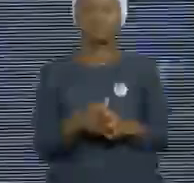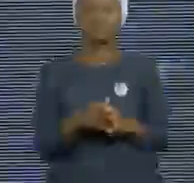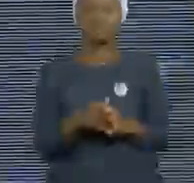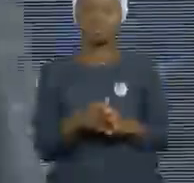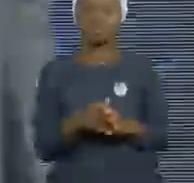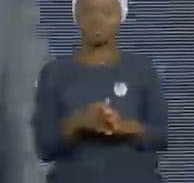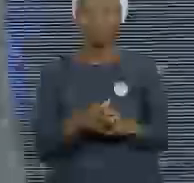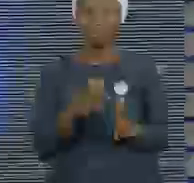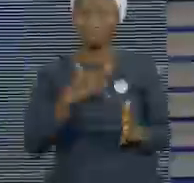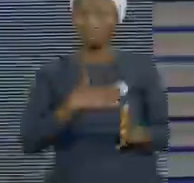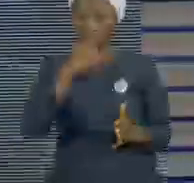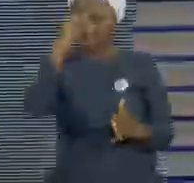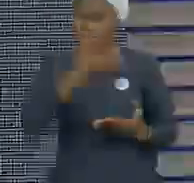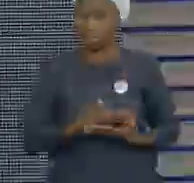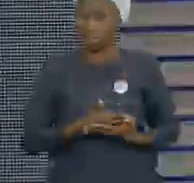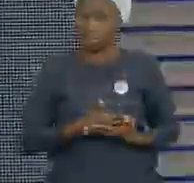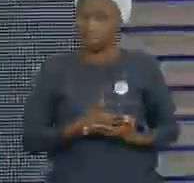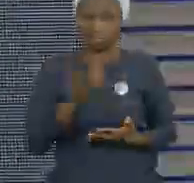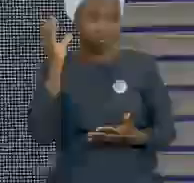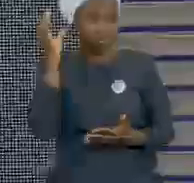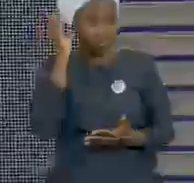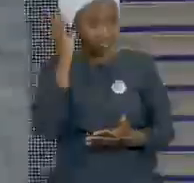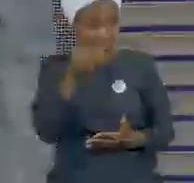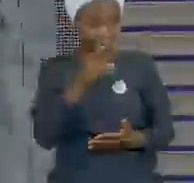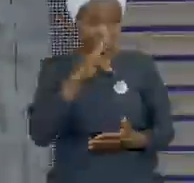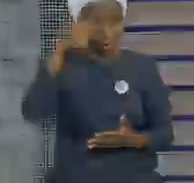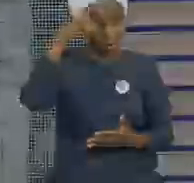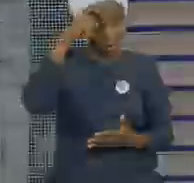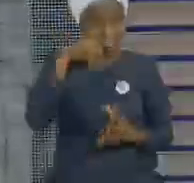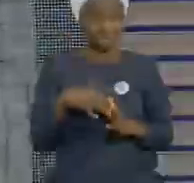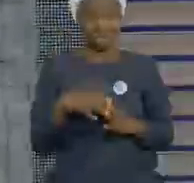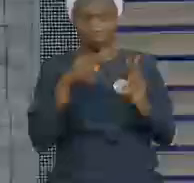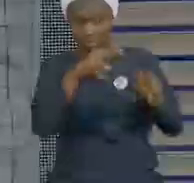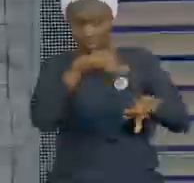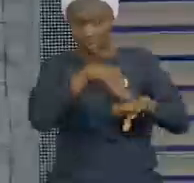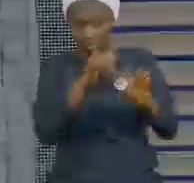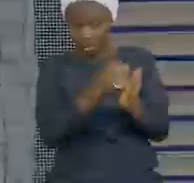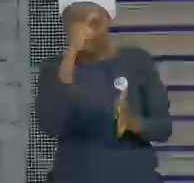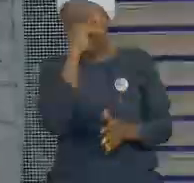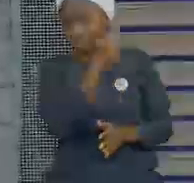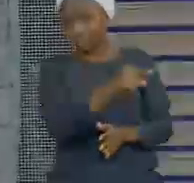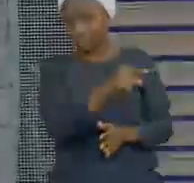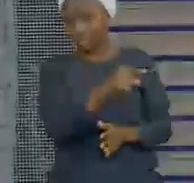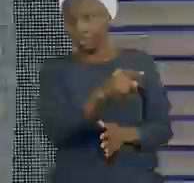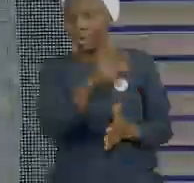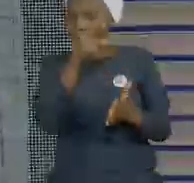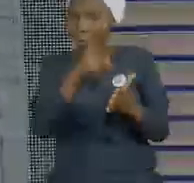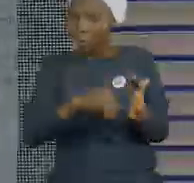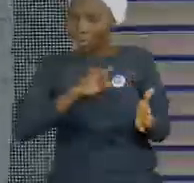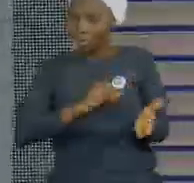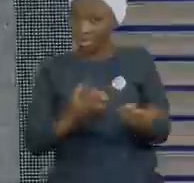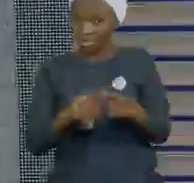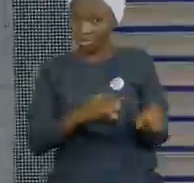My son, you are wise. Look at him. What I wanted to do, I couldn't